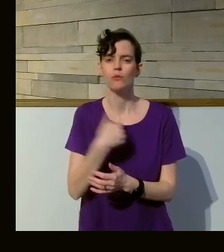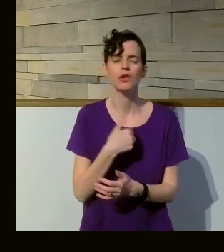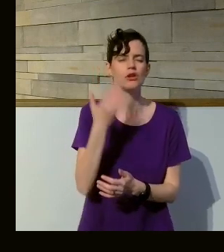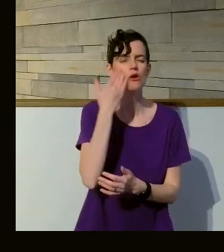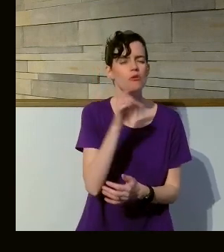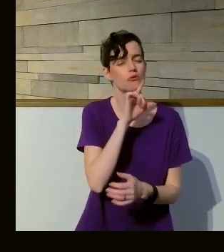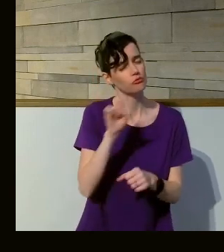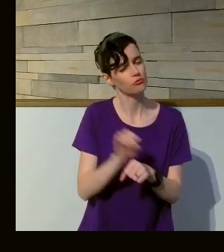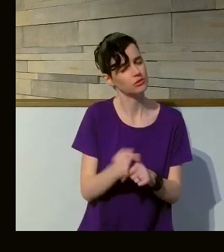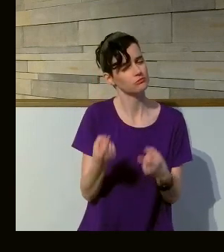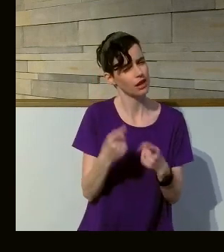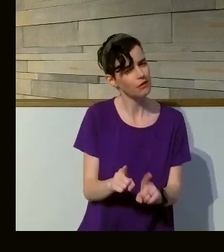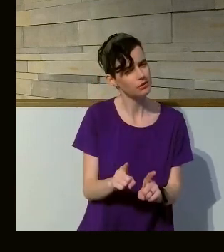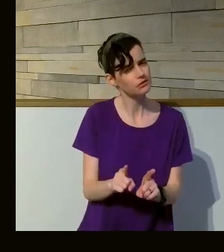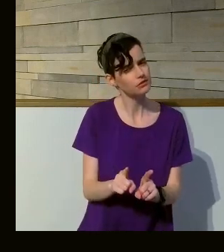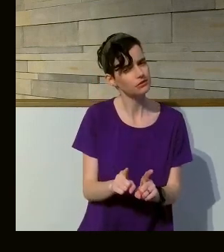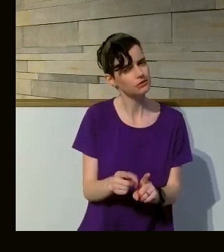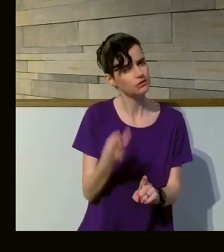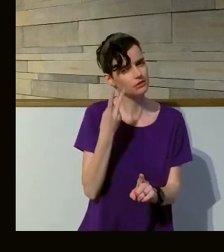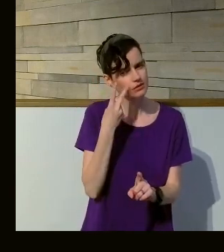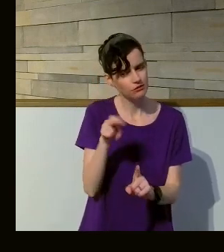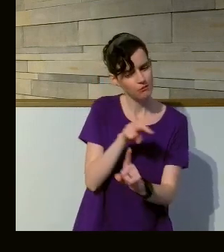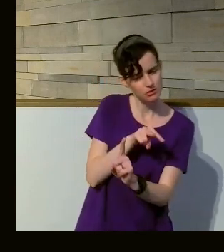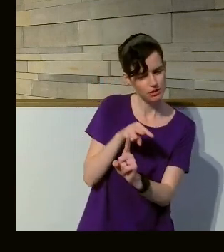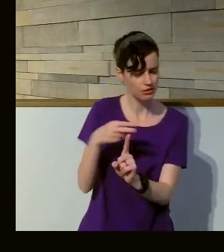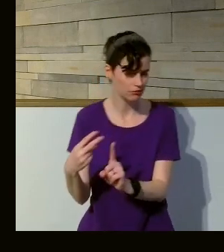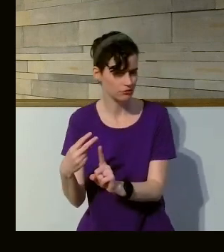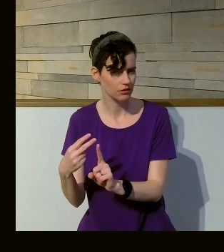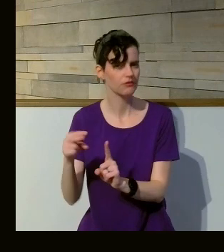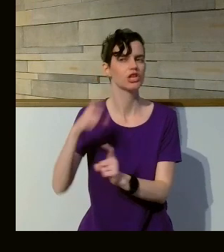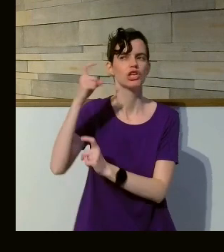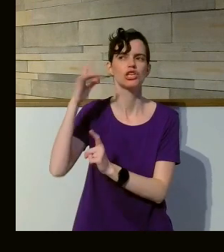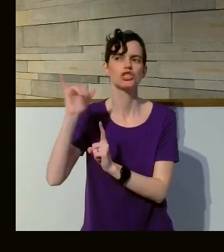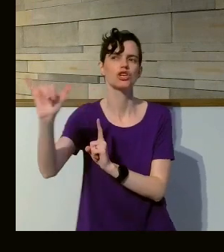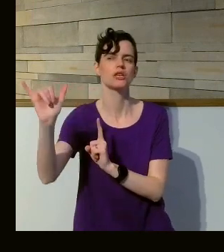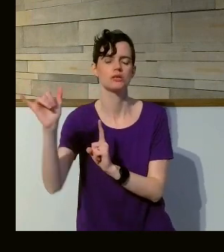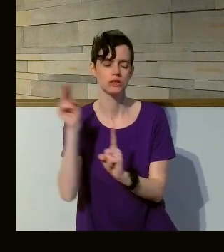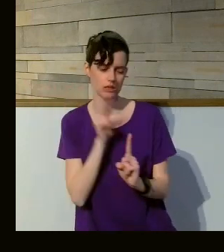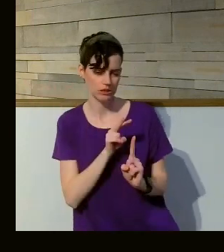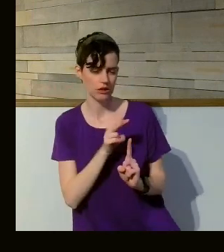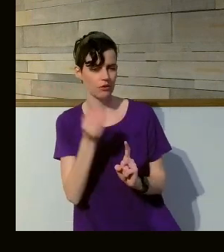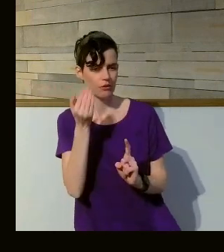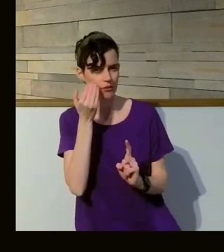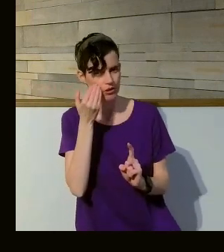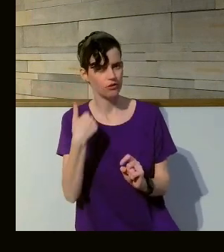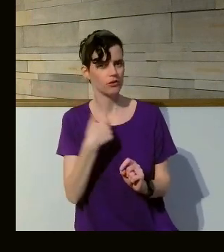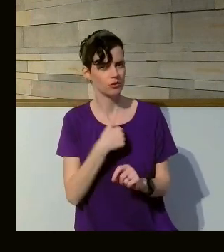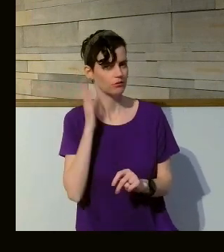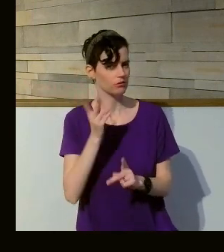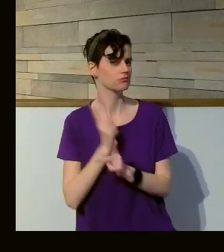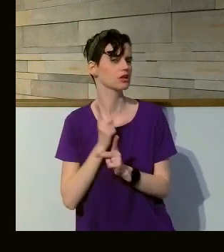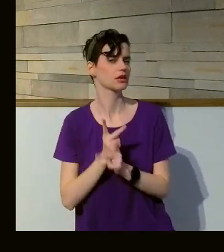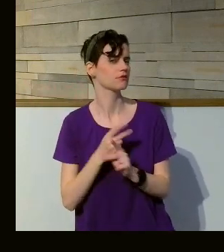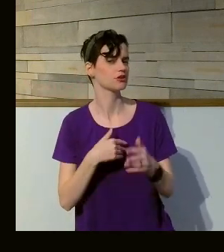happening. Seeing it from the point of view of eternity. And we know that we will be taken care of